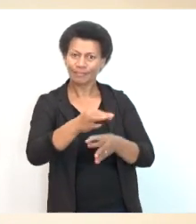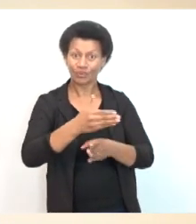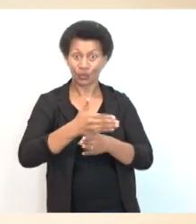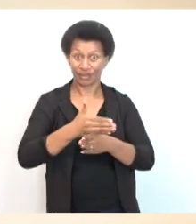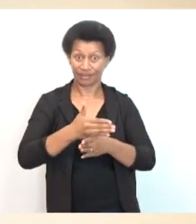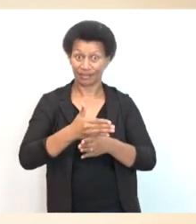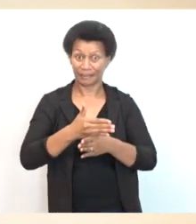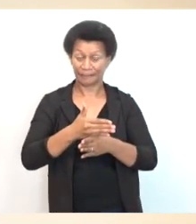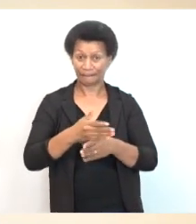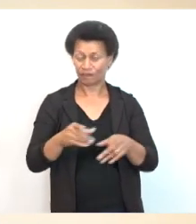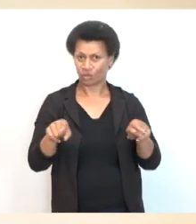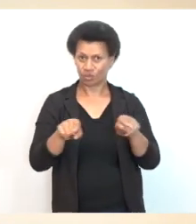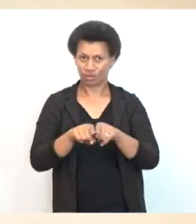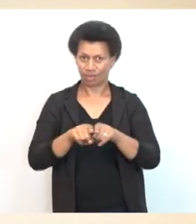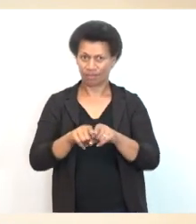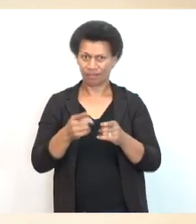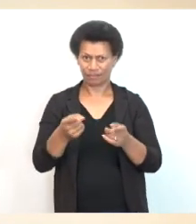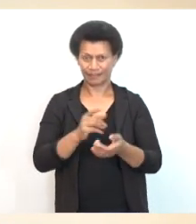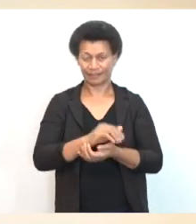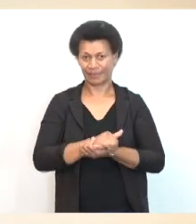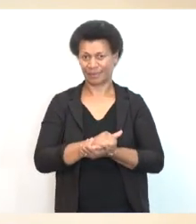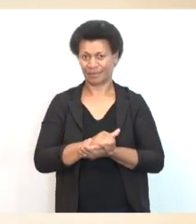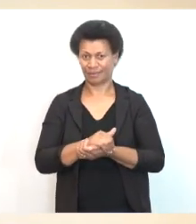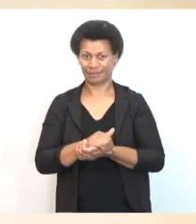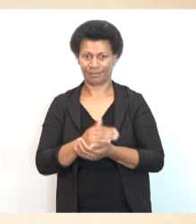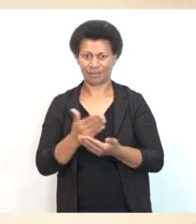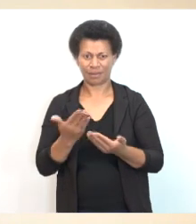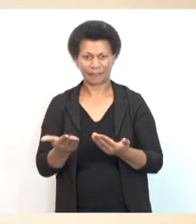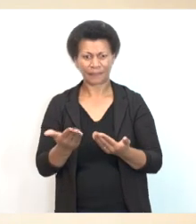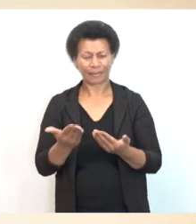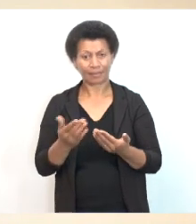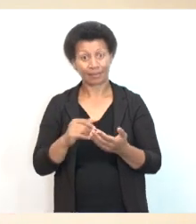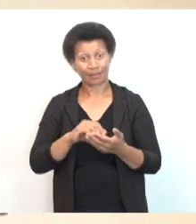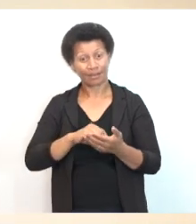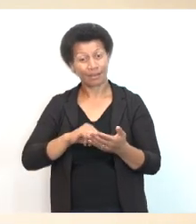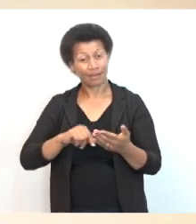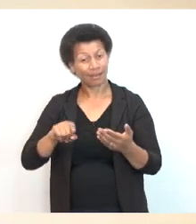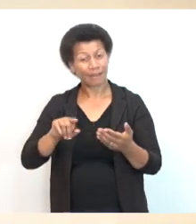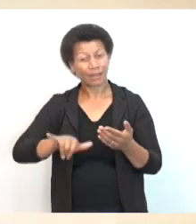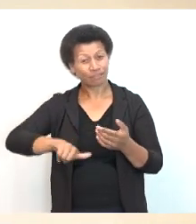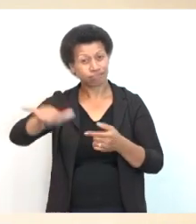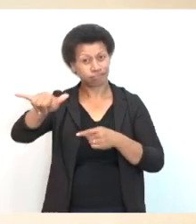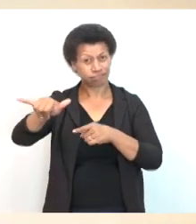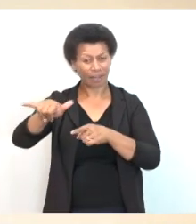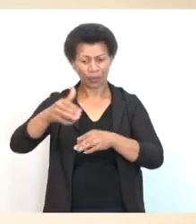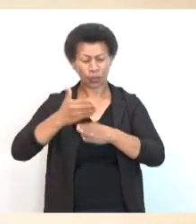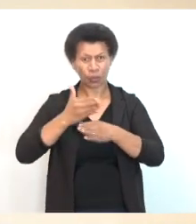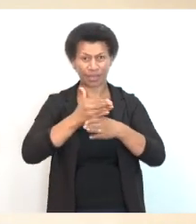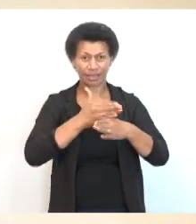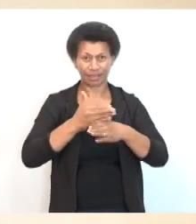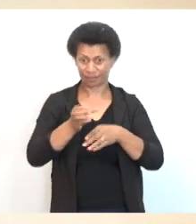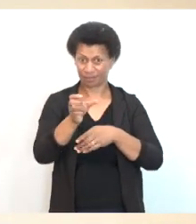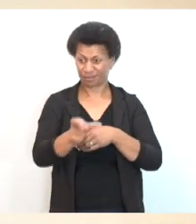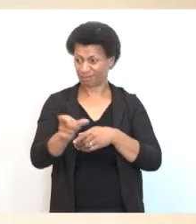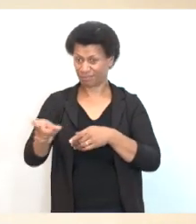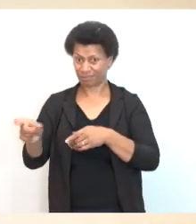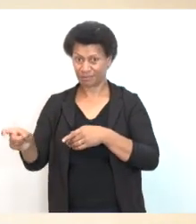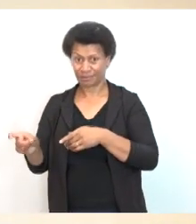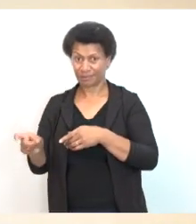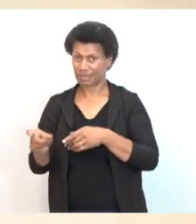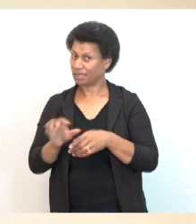for Transport and Aviation on the matter. So it's not that we made that policy and we expect the